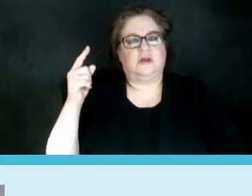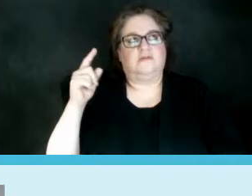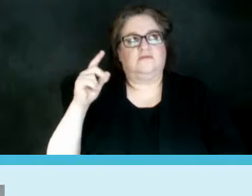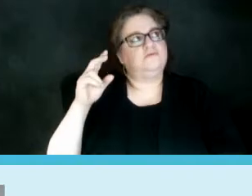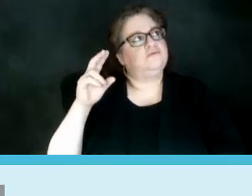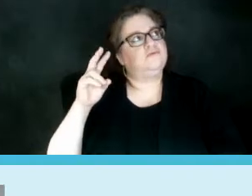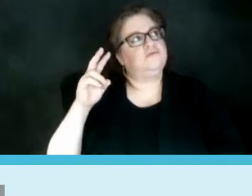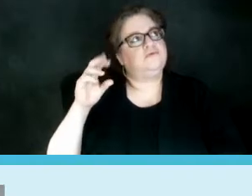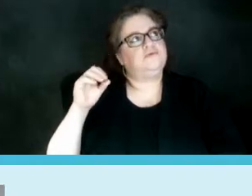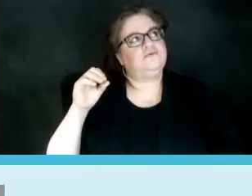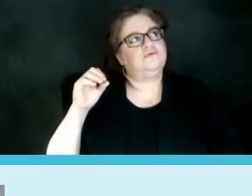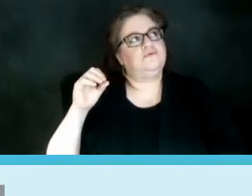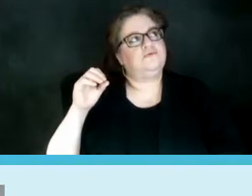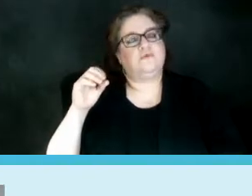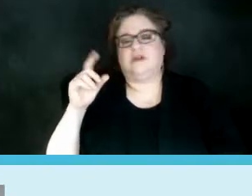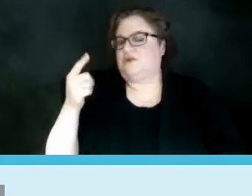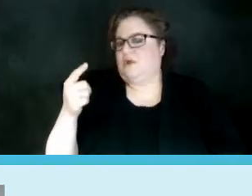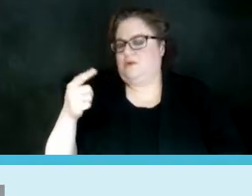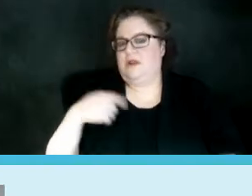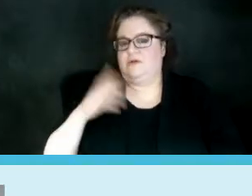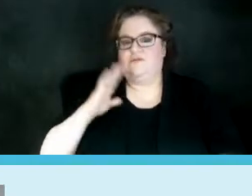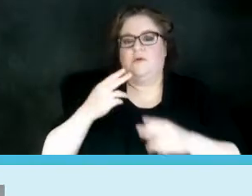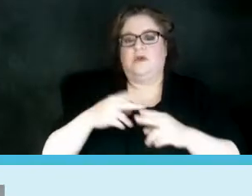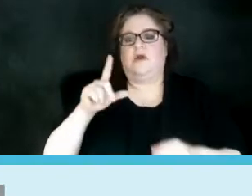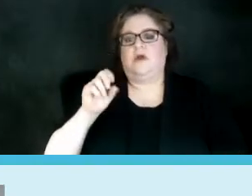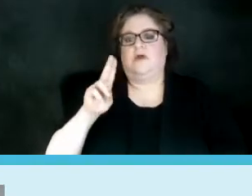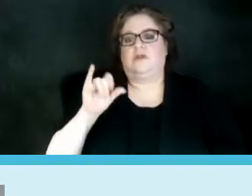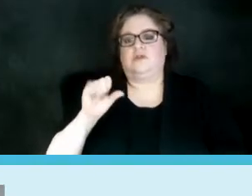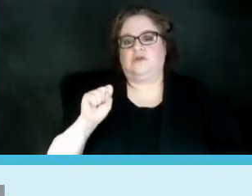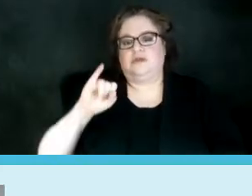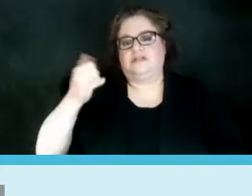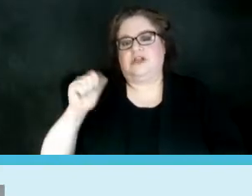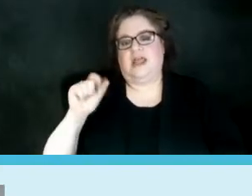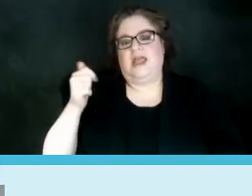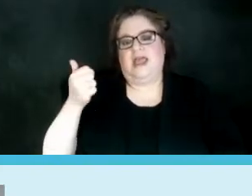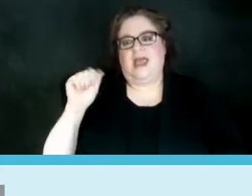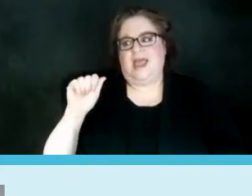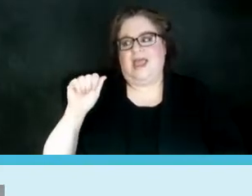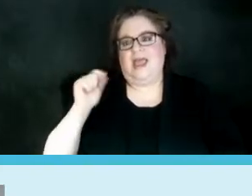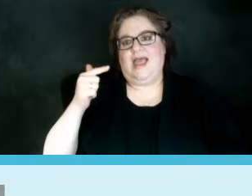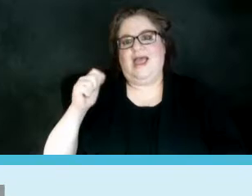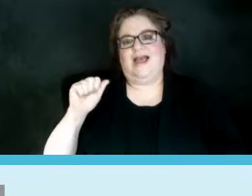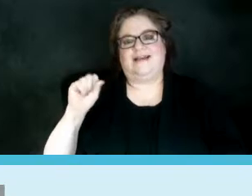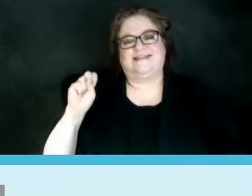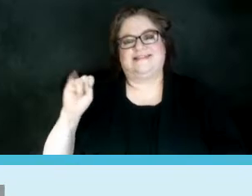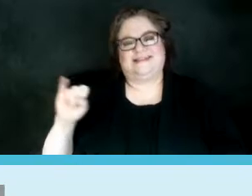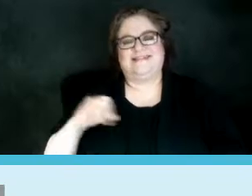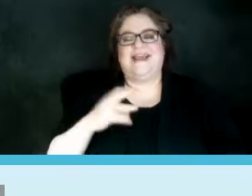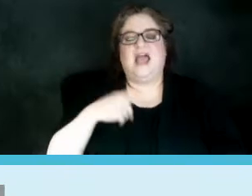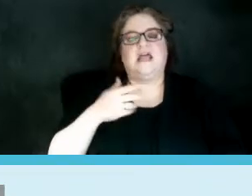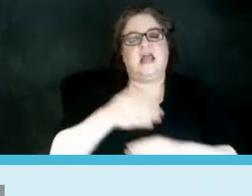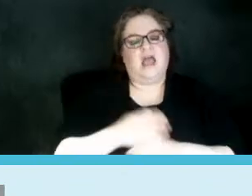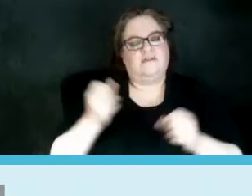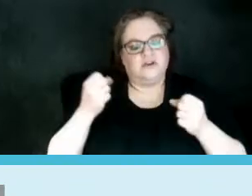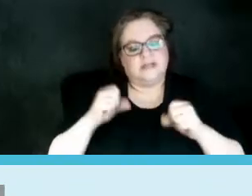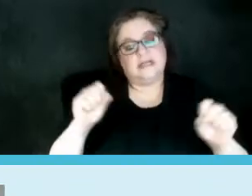2021. It was formerly called Louis J. Agassiz. And after